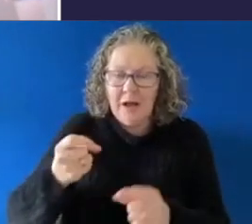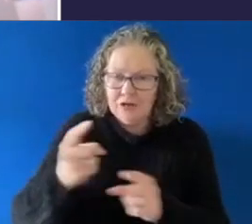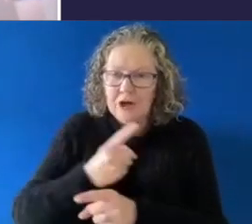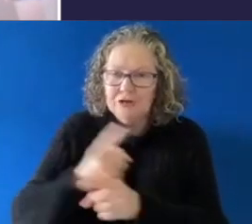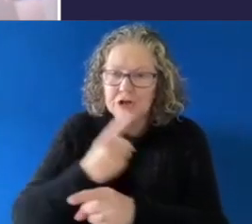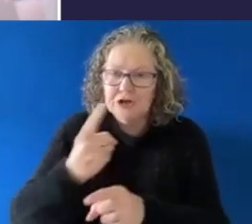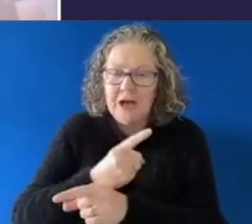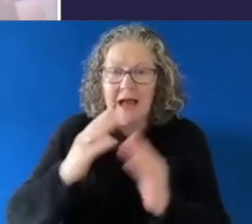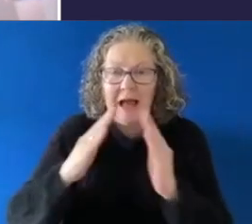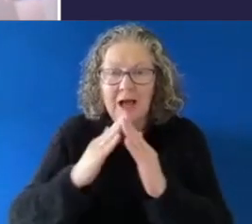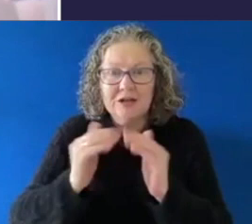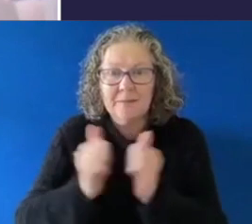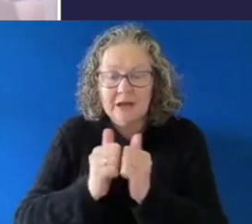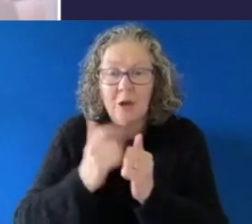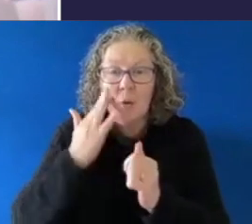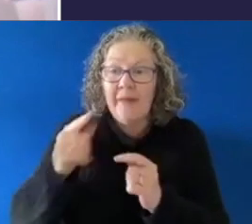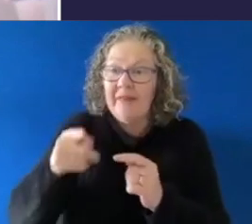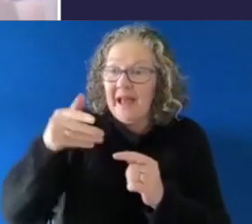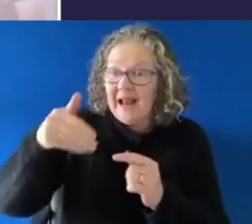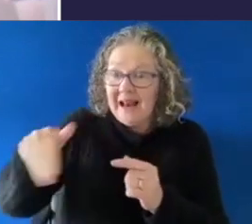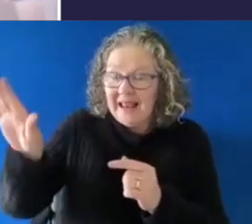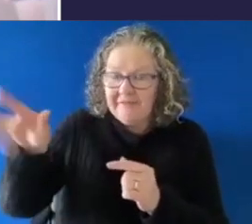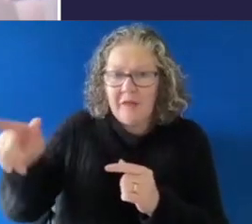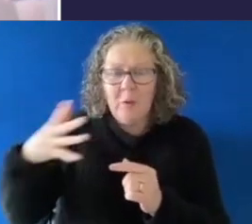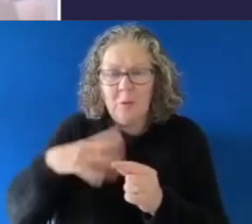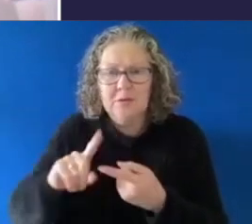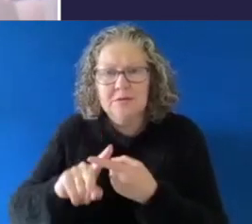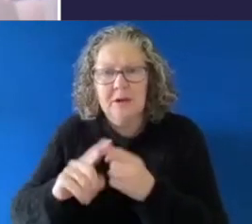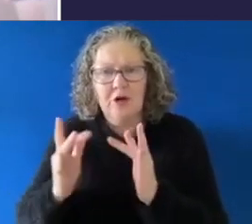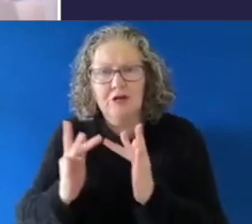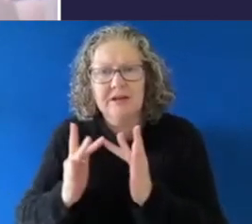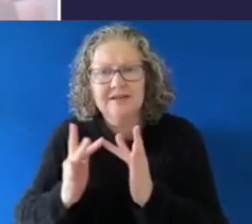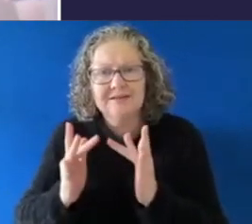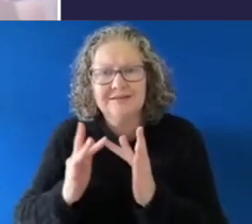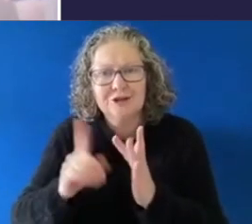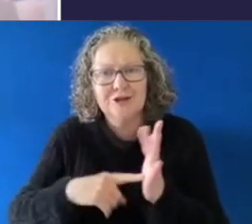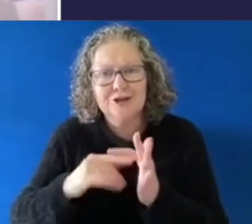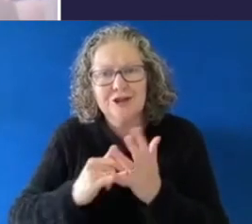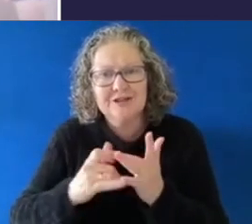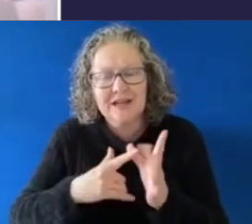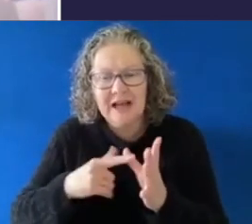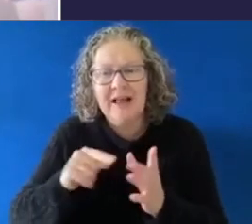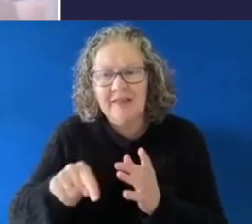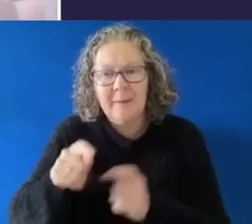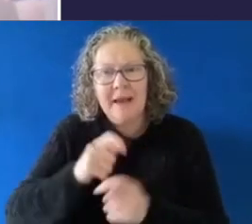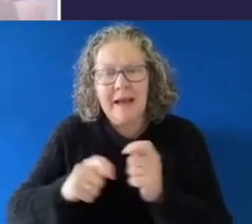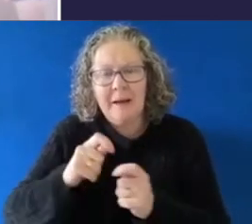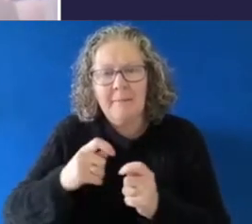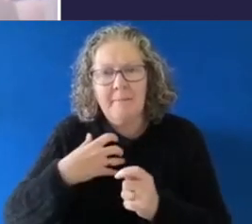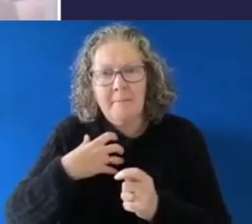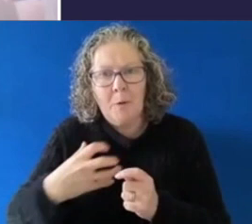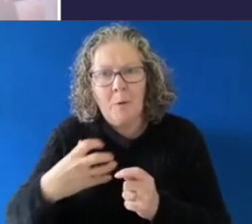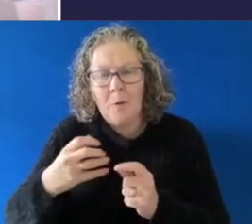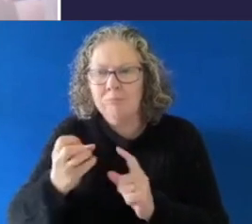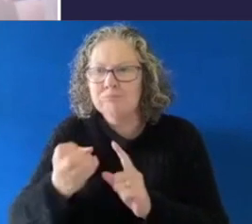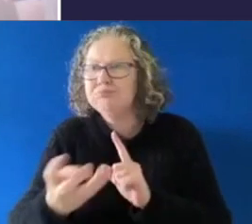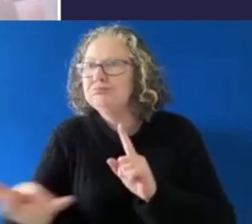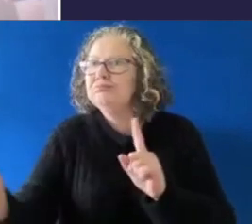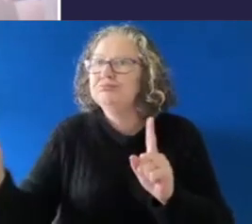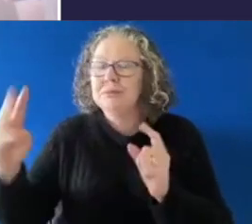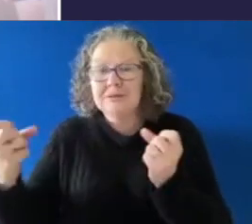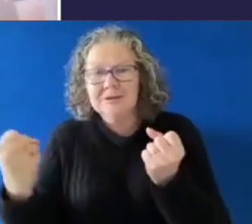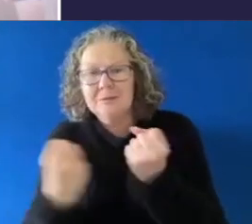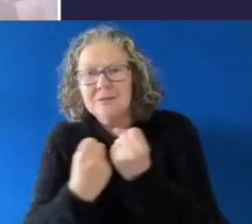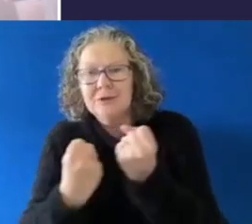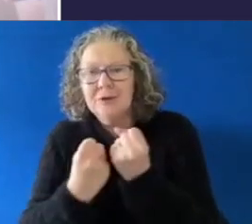but housemates, when they leave, tend to want to stay connected to Jessica. So they then become part of that bigger circle of support and backup people that you can invite